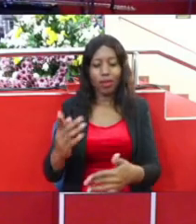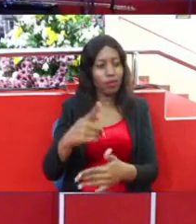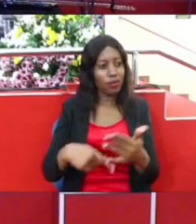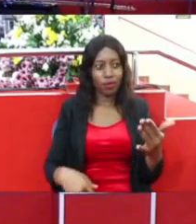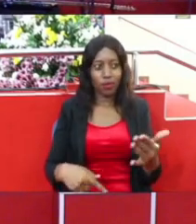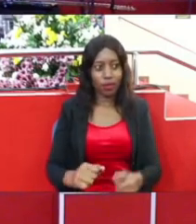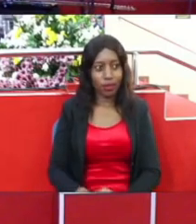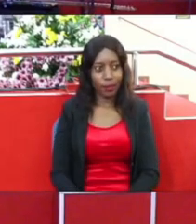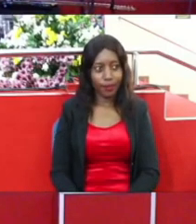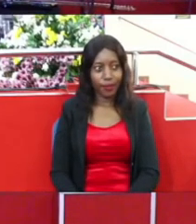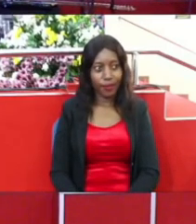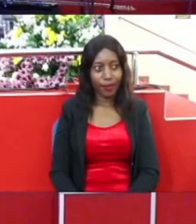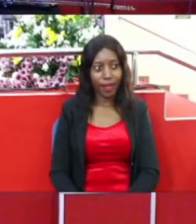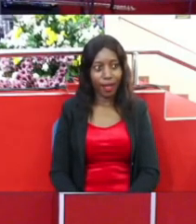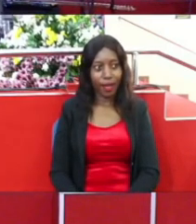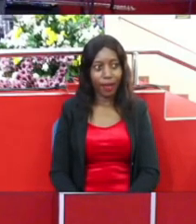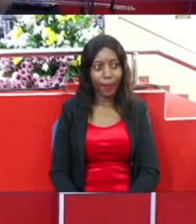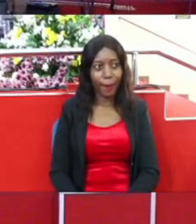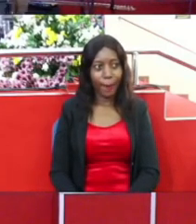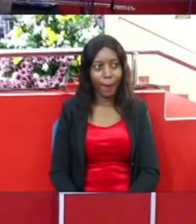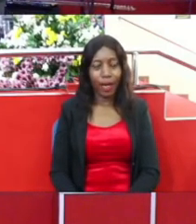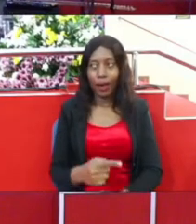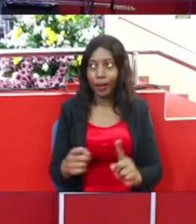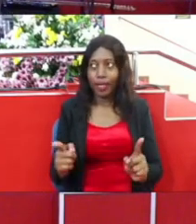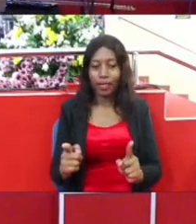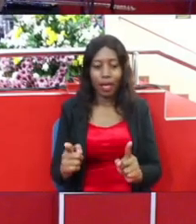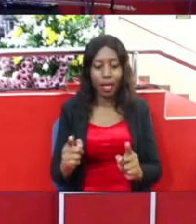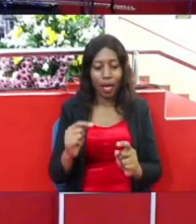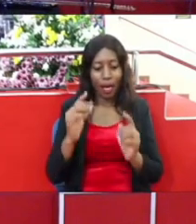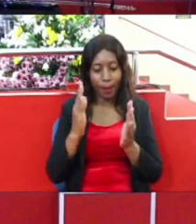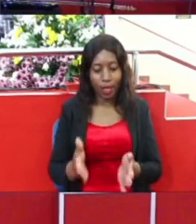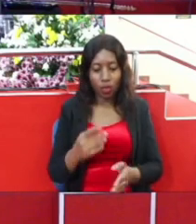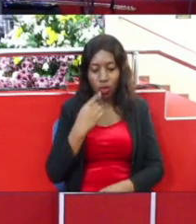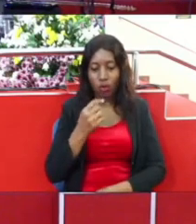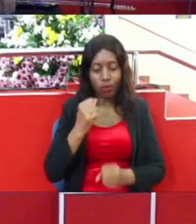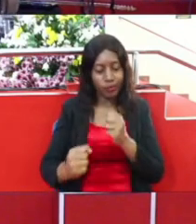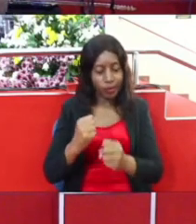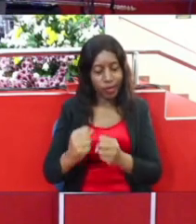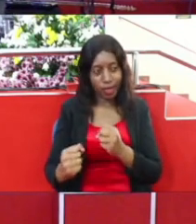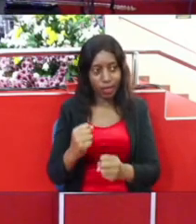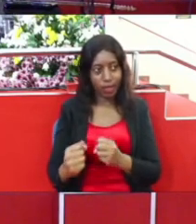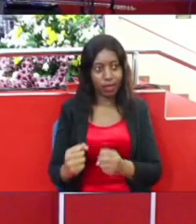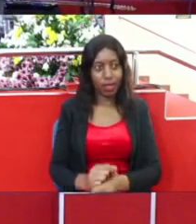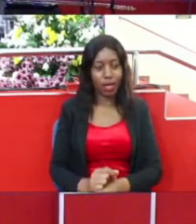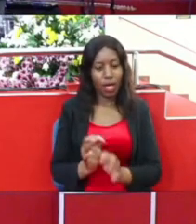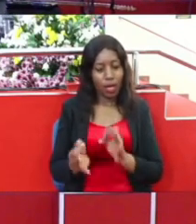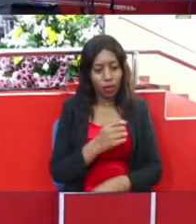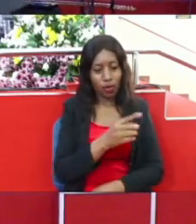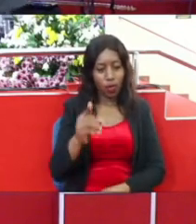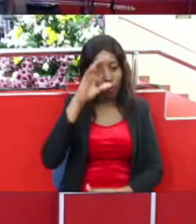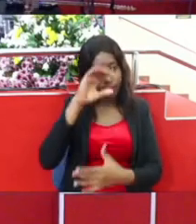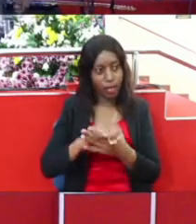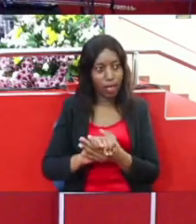was better. Lakini nikaona kwamba akiwa ni mtu wa kukimbia itakuwa ni afadhali. You have believed in something? Kwamba umeamini jambo? You know it's true. Na unajua